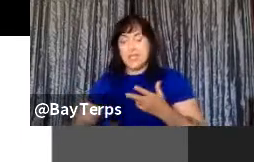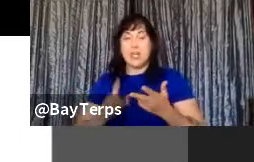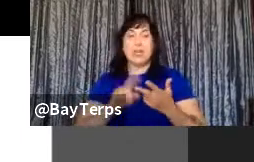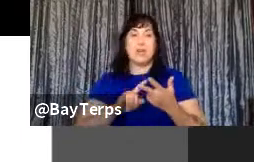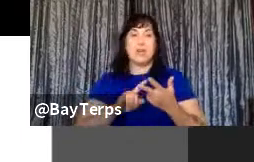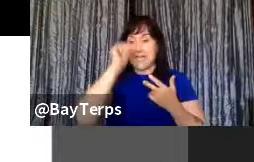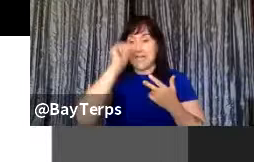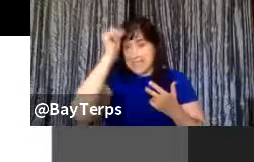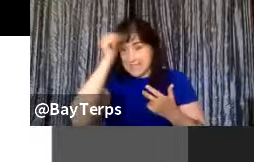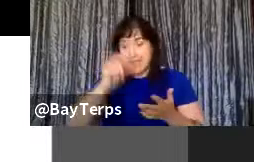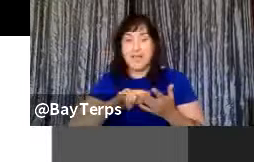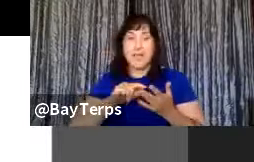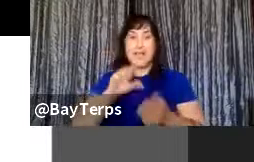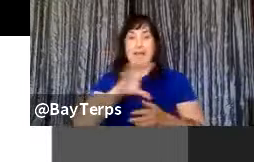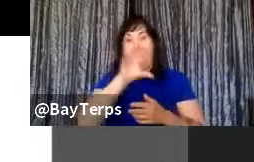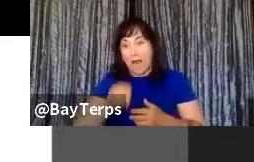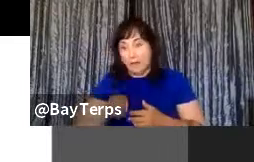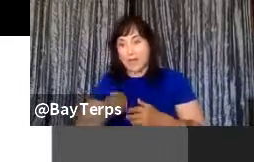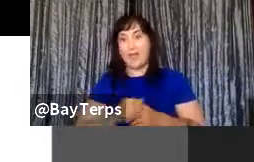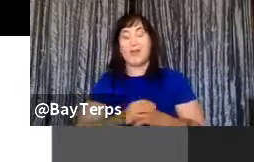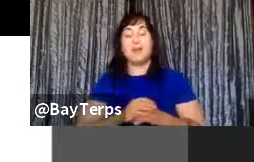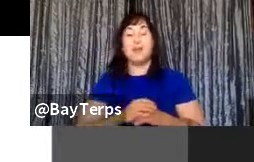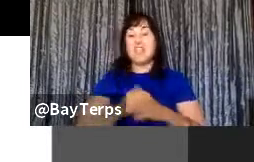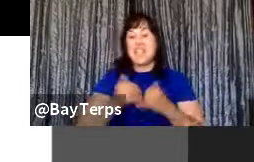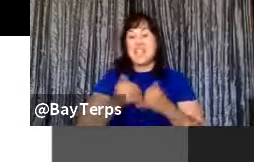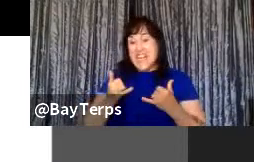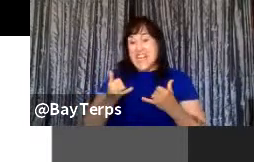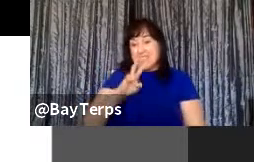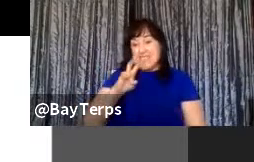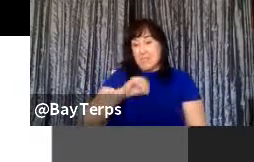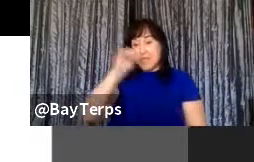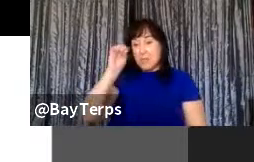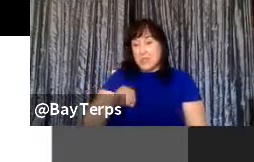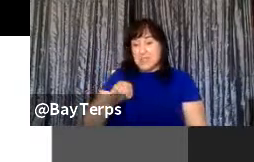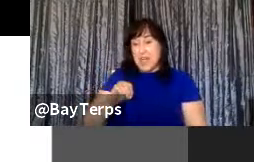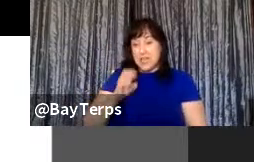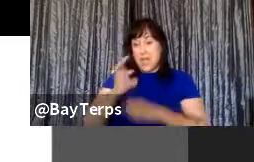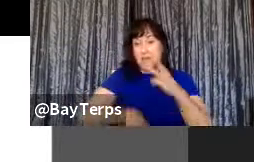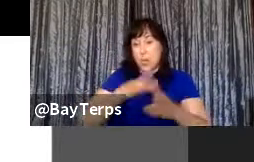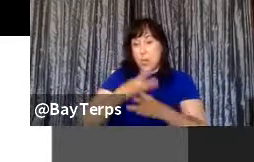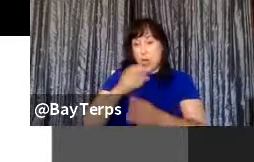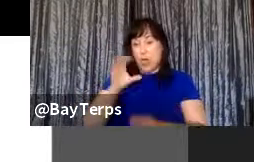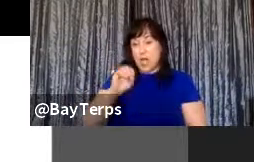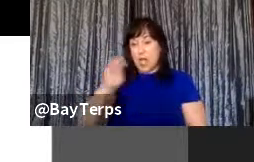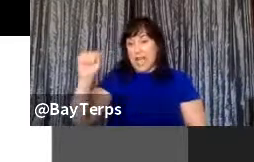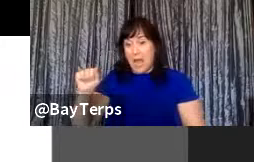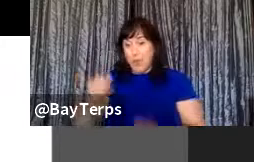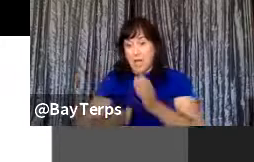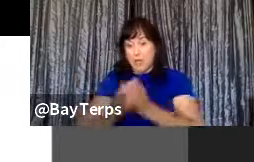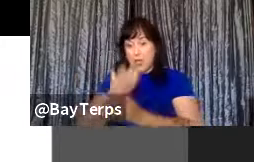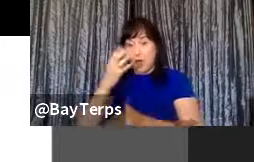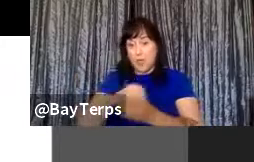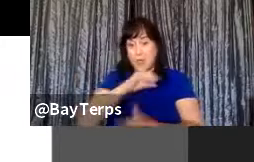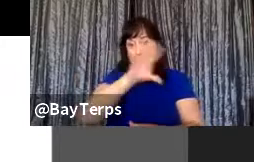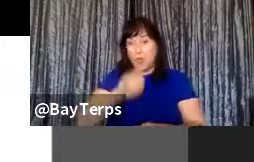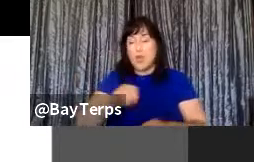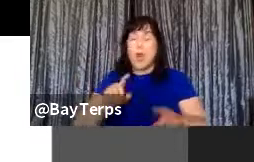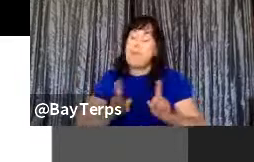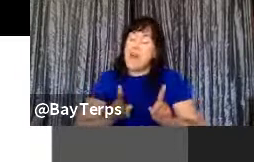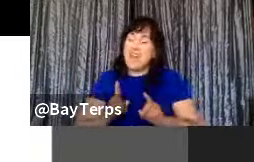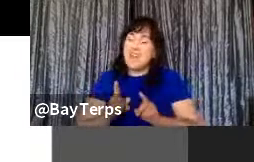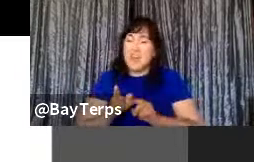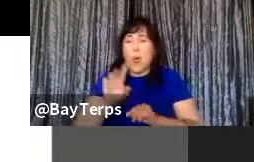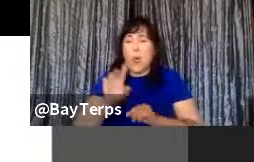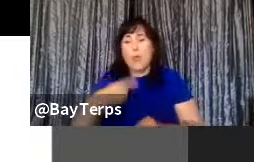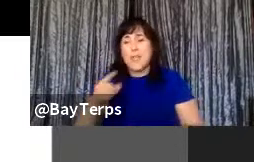India and into Africa, where even now 70% of the world's cacao is grown. But yet very little money goes to the farmers. Only about